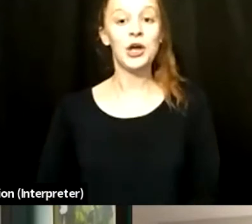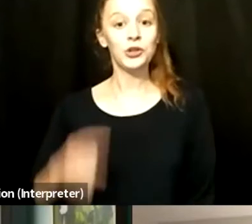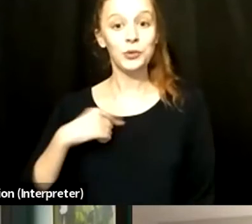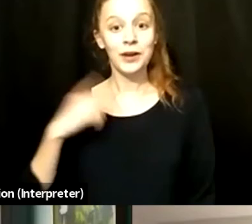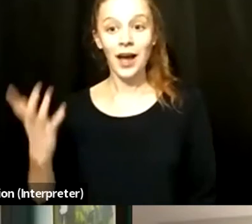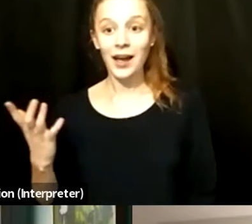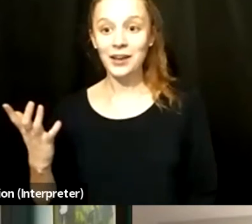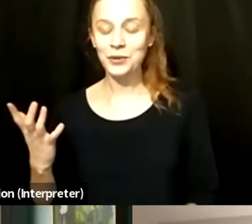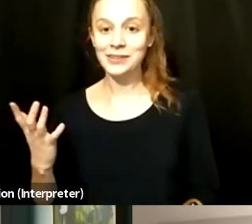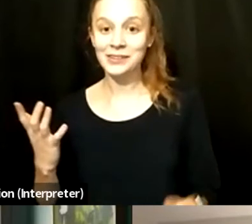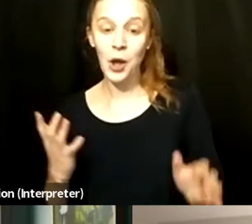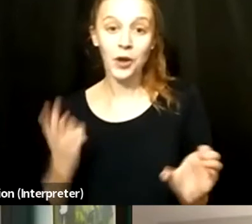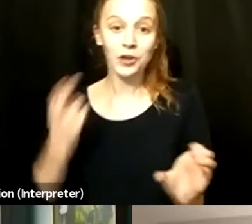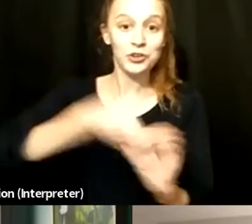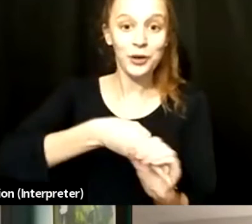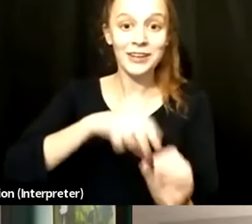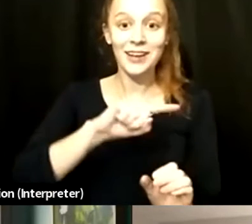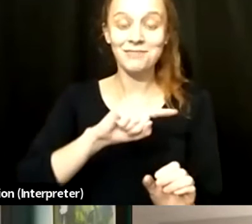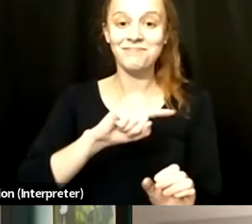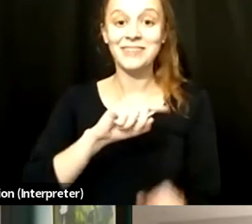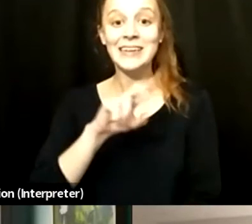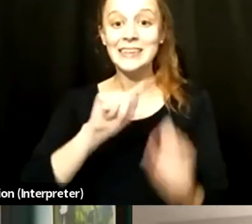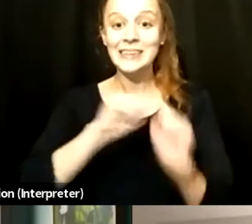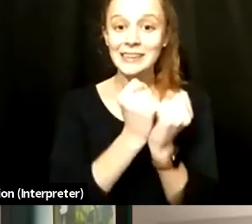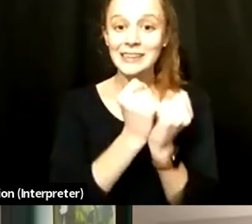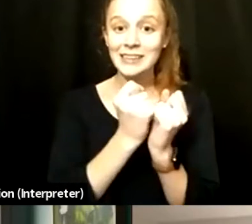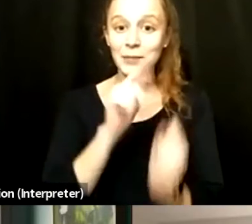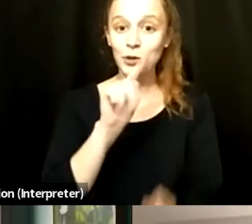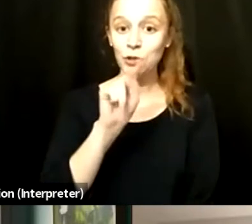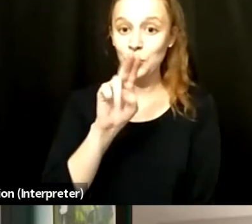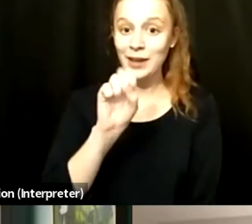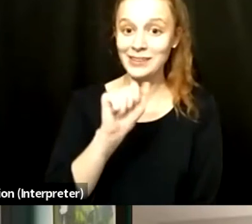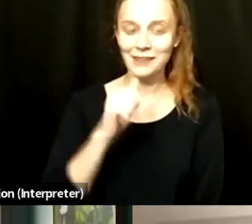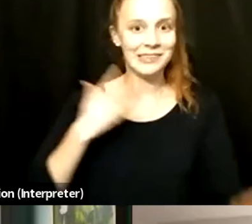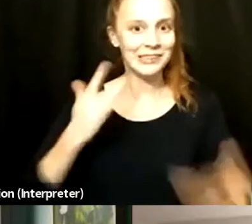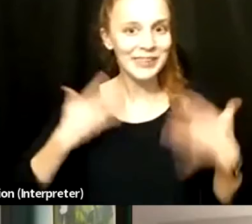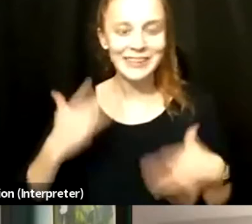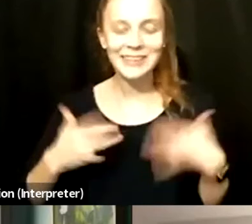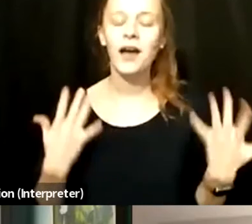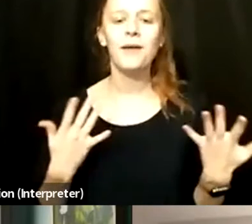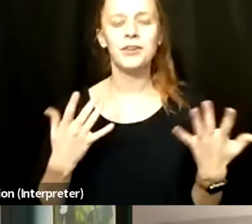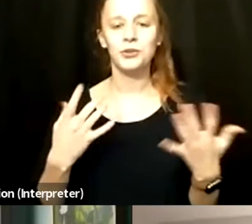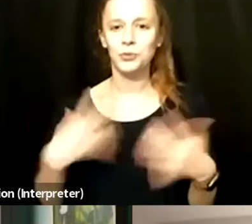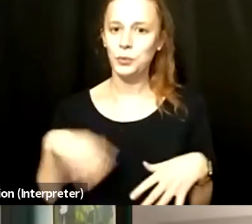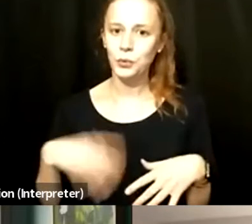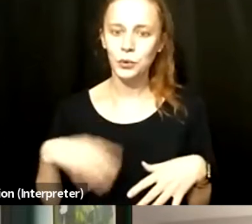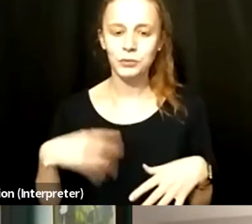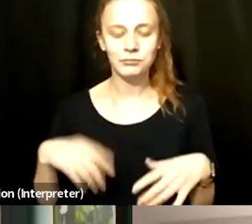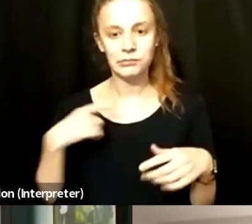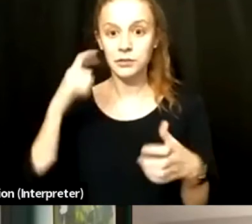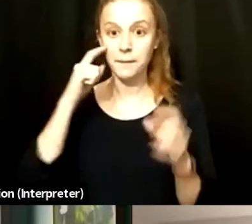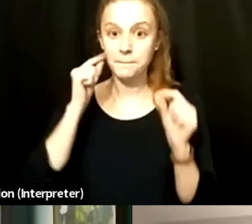a team, Team USA. But there were also some real wake-up calls in terms of different forms of ableism that I